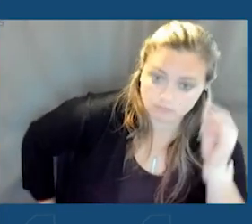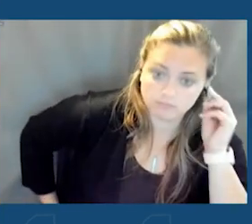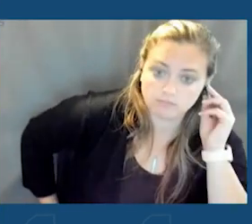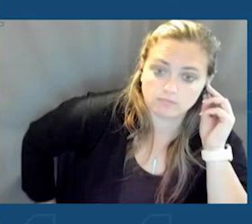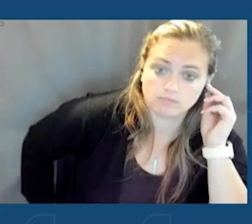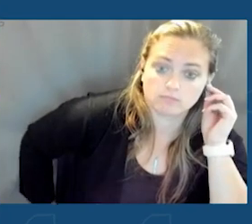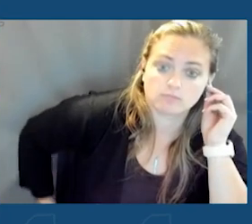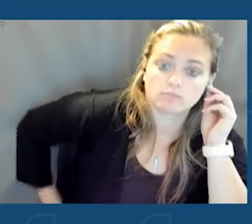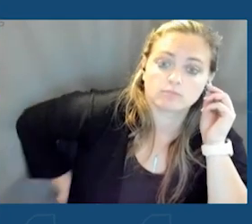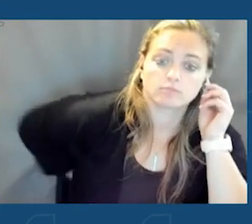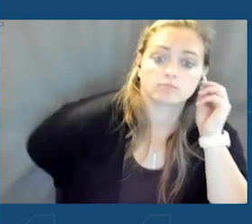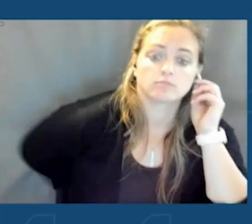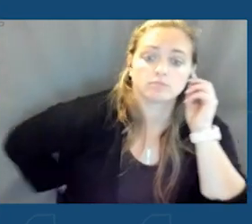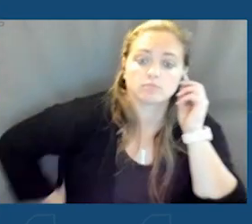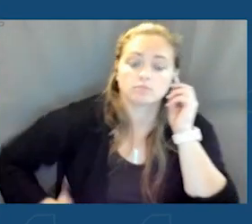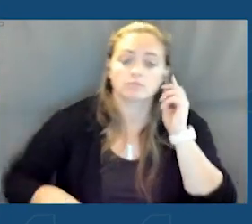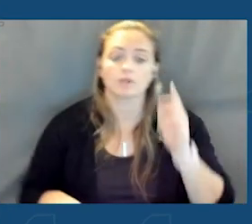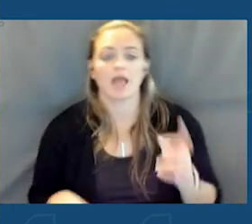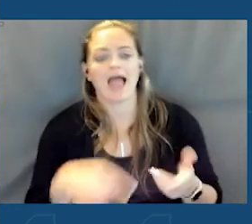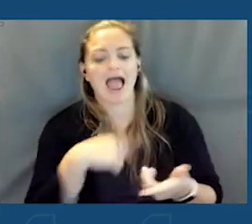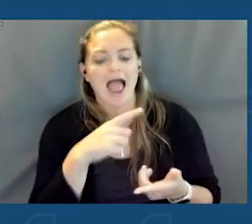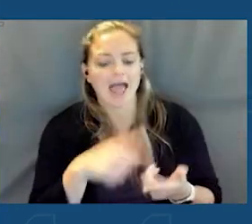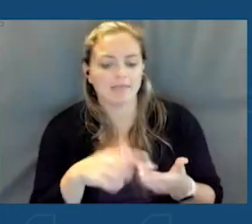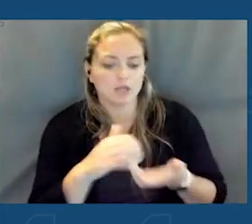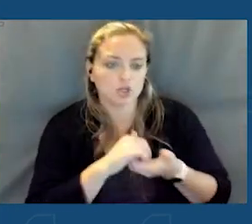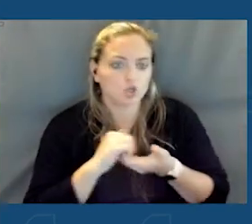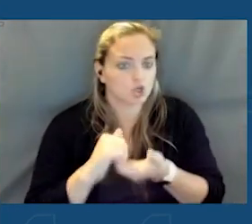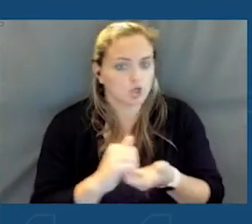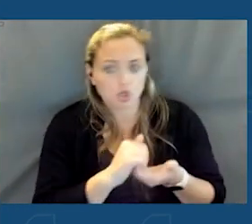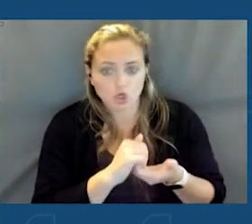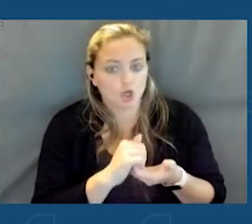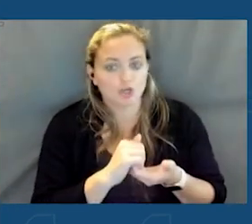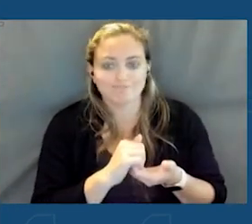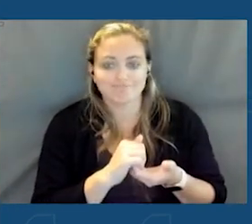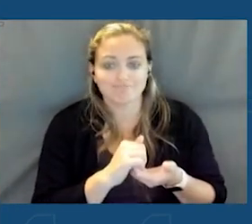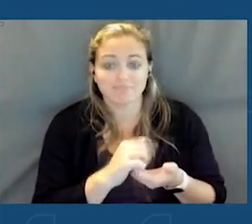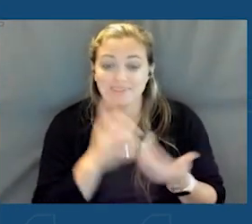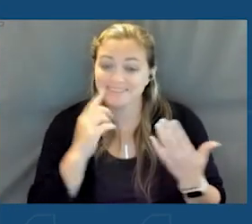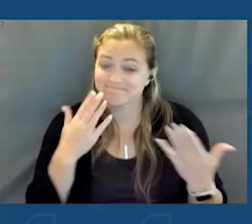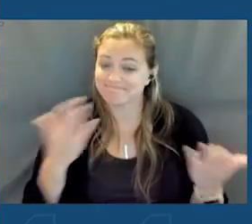And then to get an agreement with Carlisle. And here we are. So said and done.